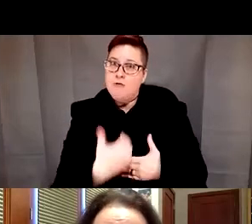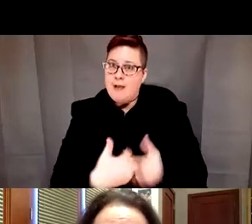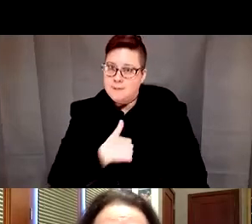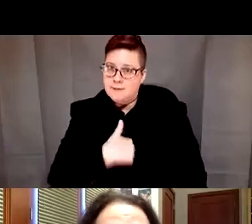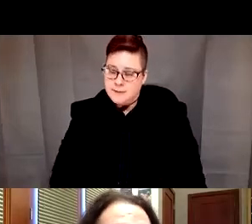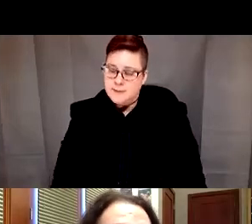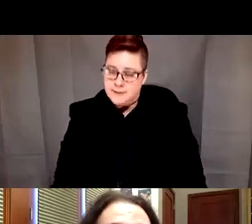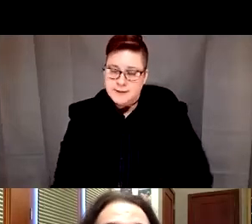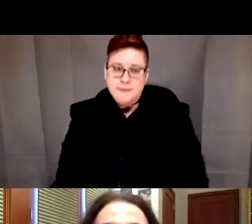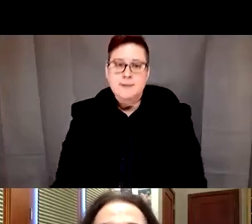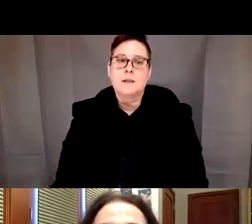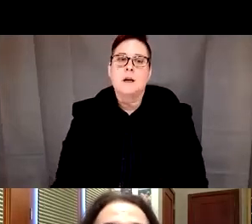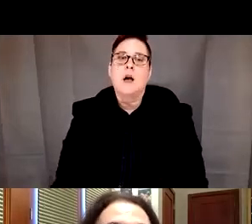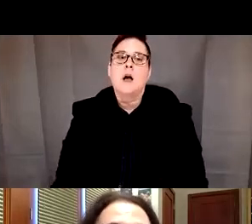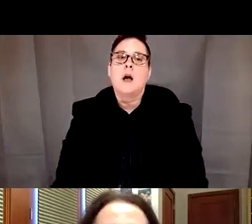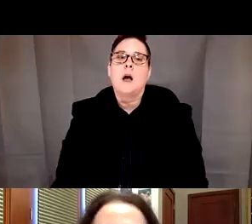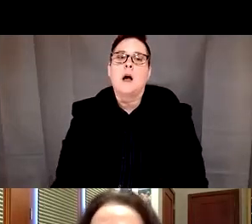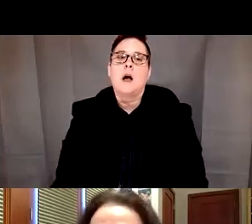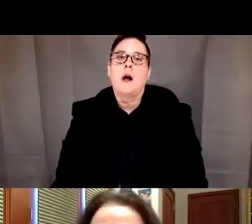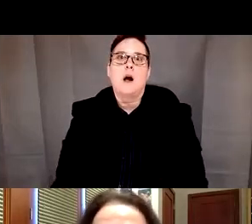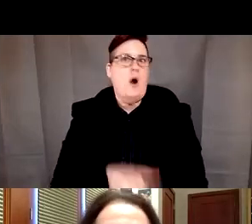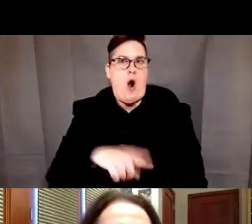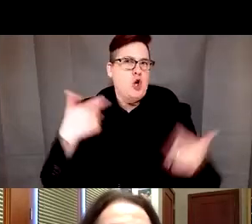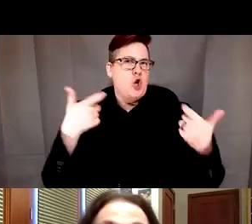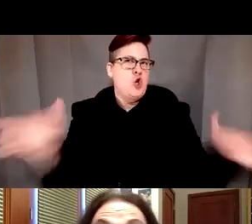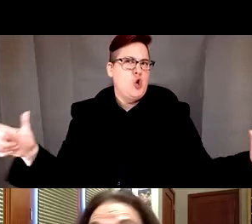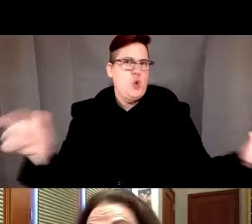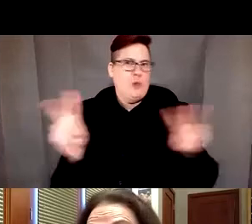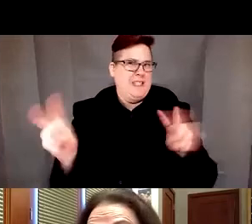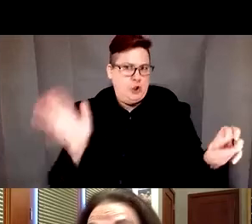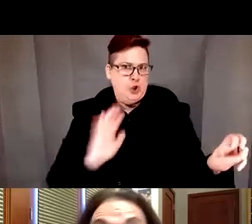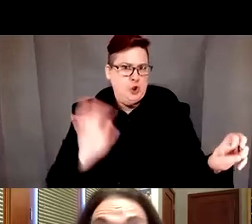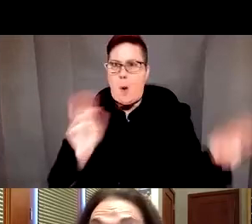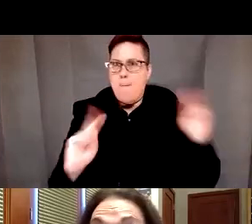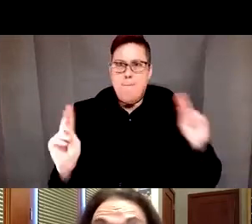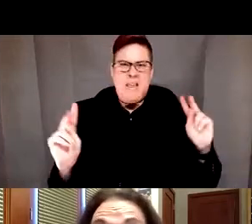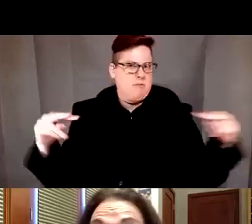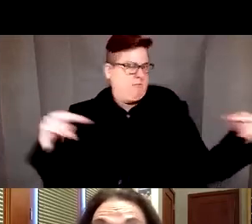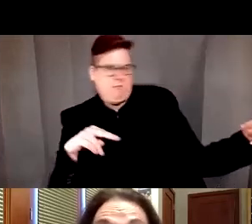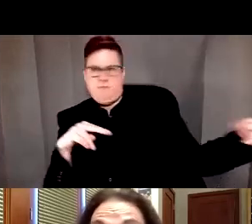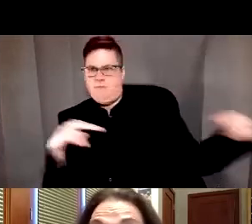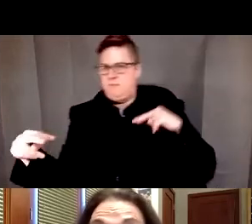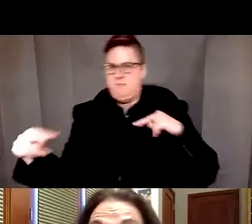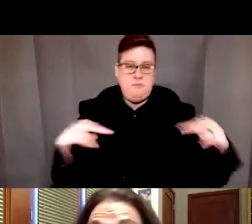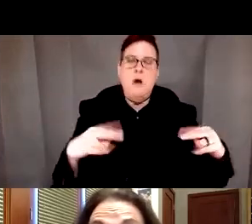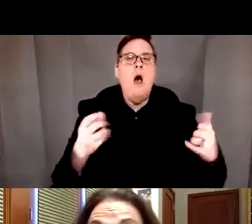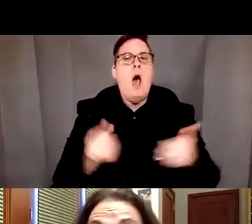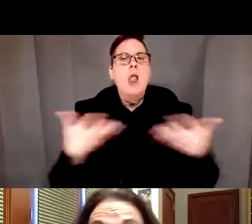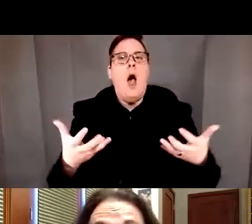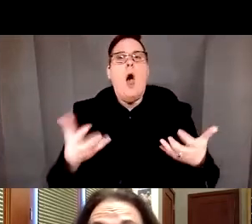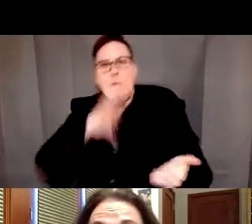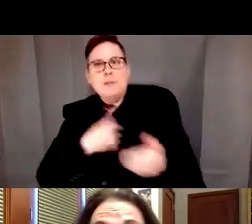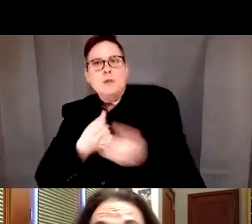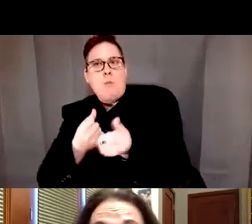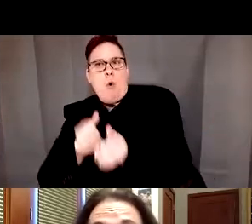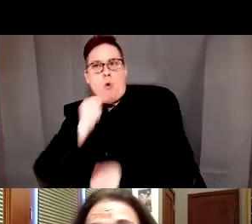her. It was a huge issue. People split. A lot of it was along gender lines